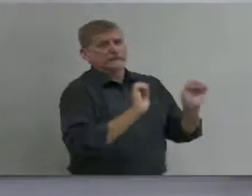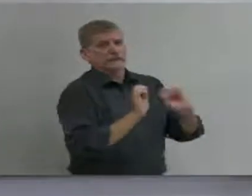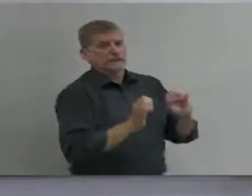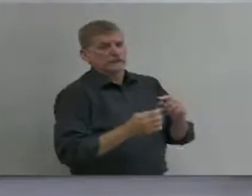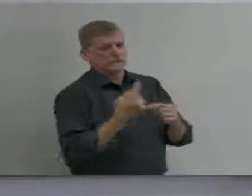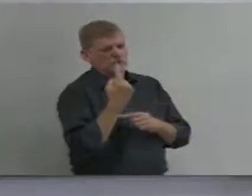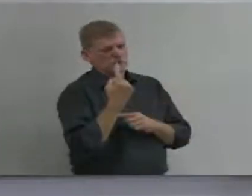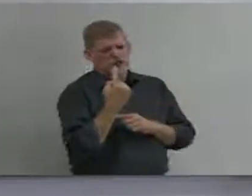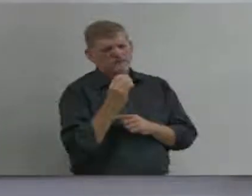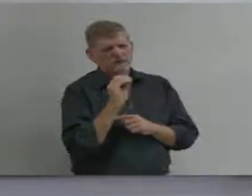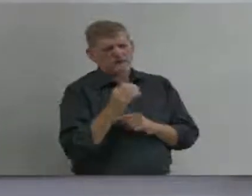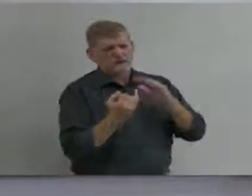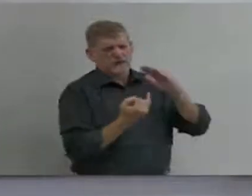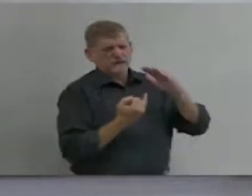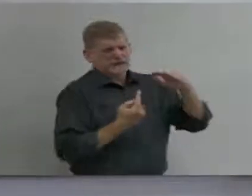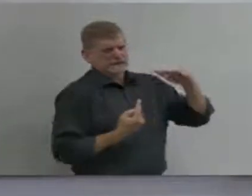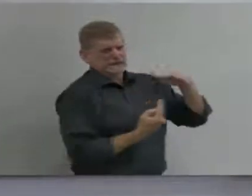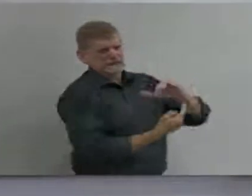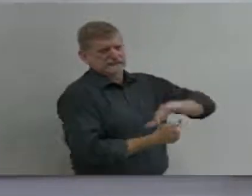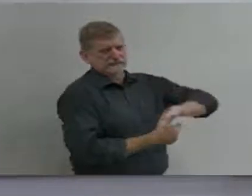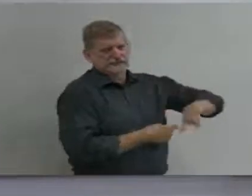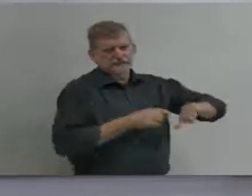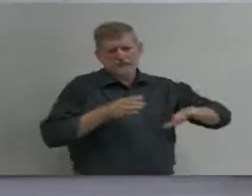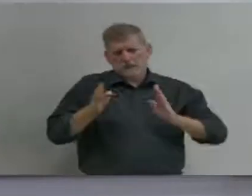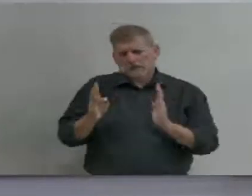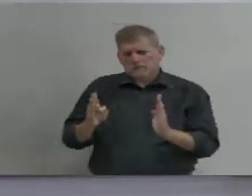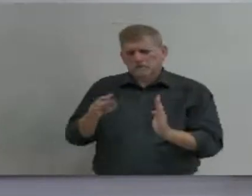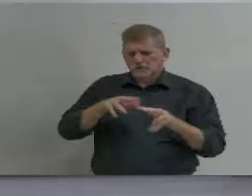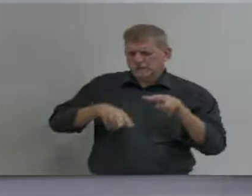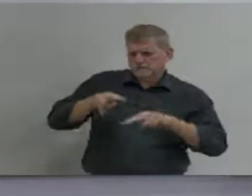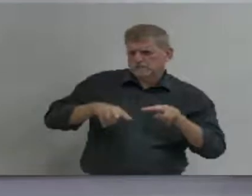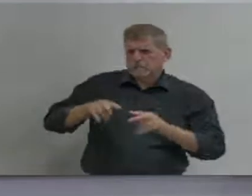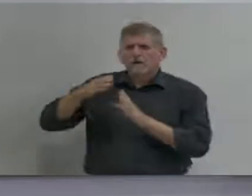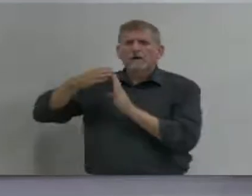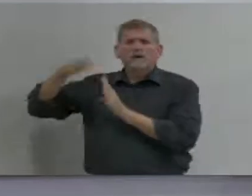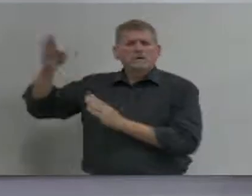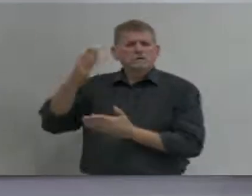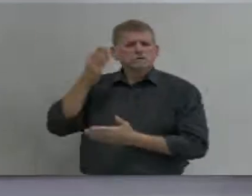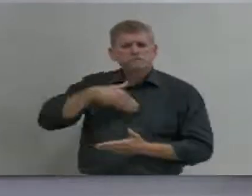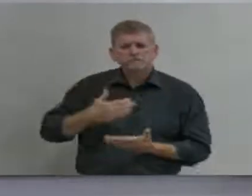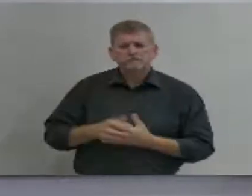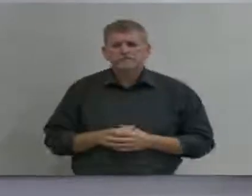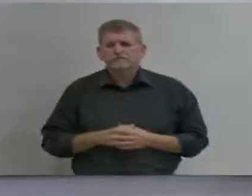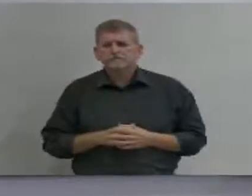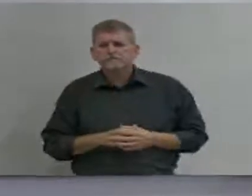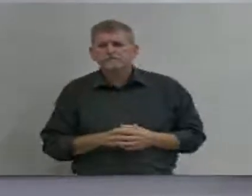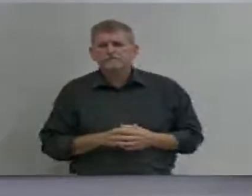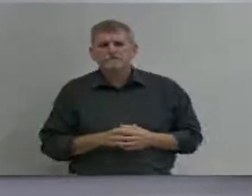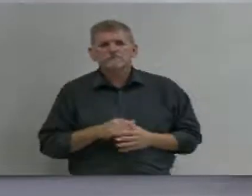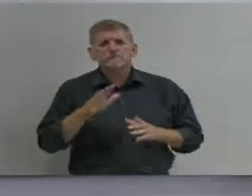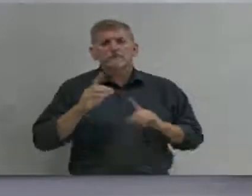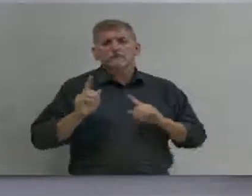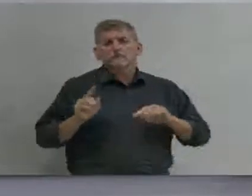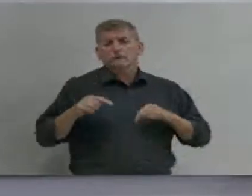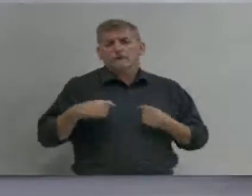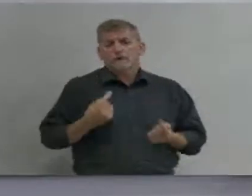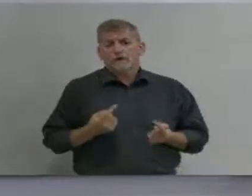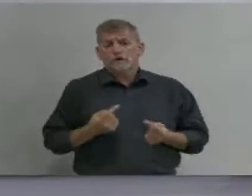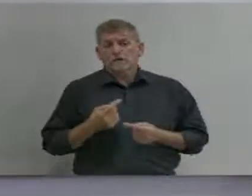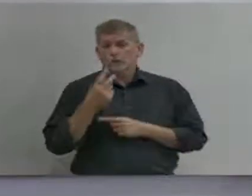space, and less than 1% that actually required hospitalization. So far, the two cases that